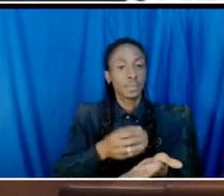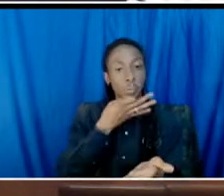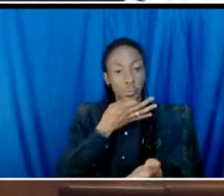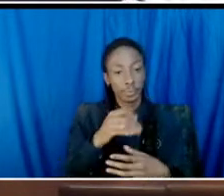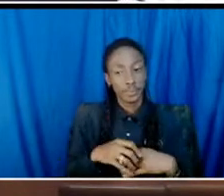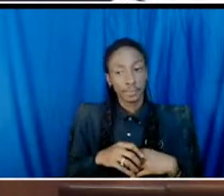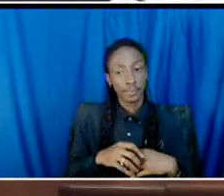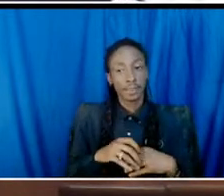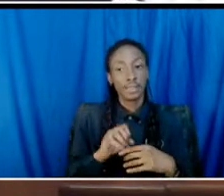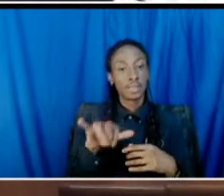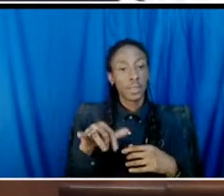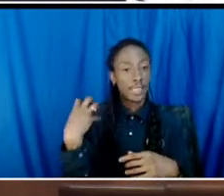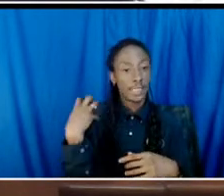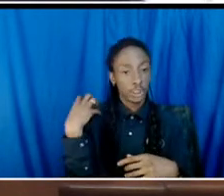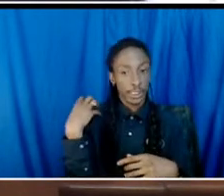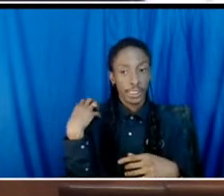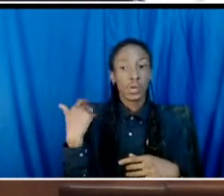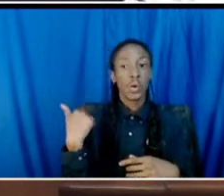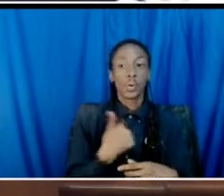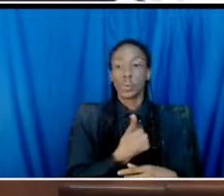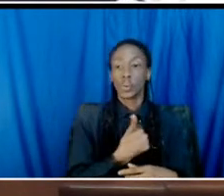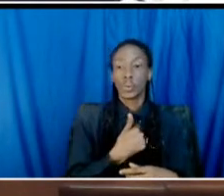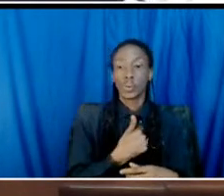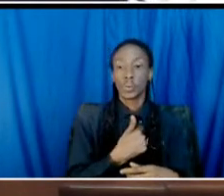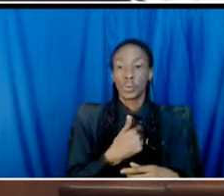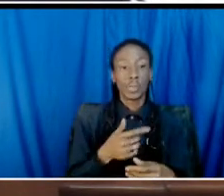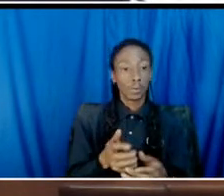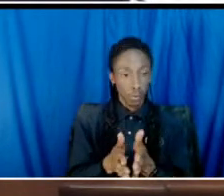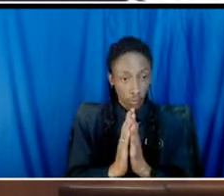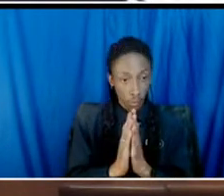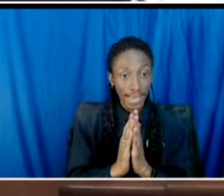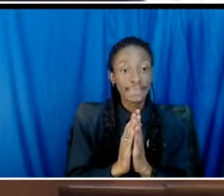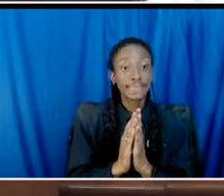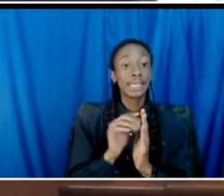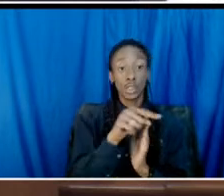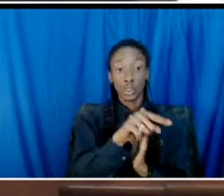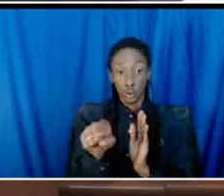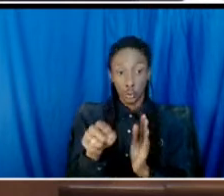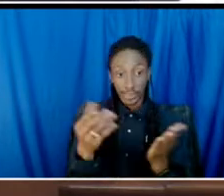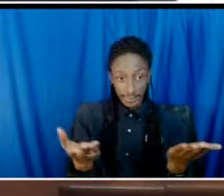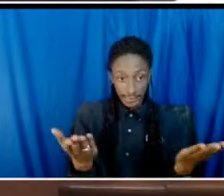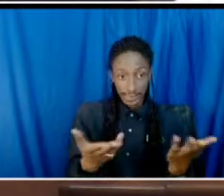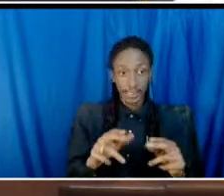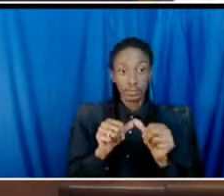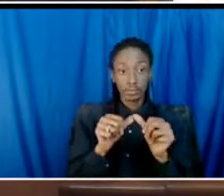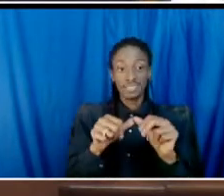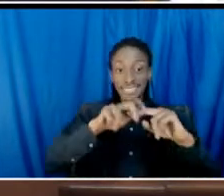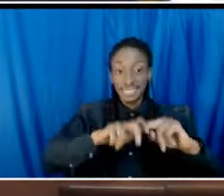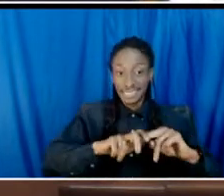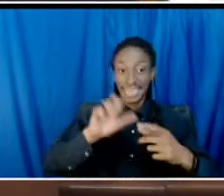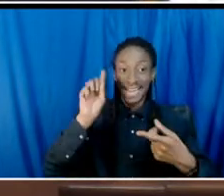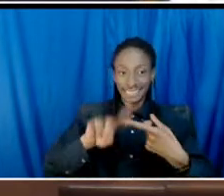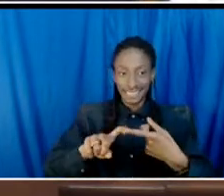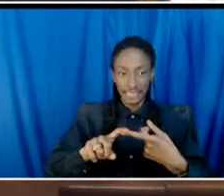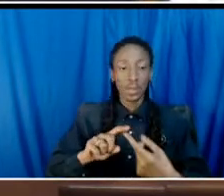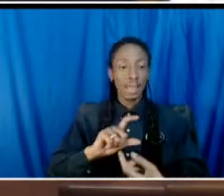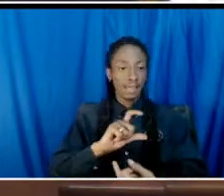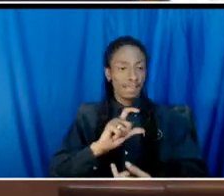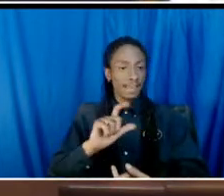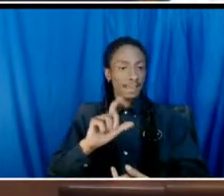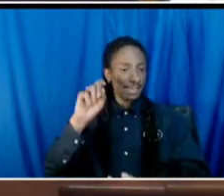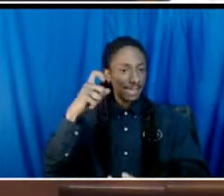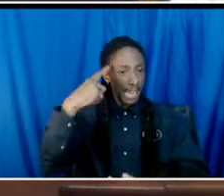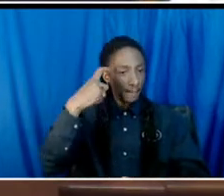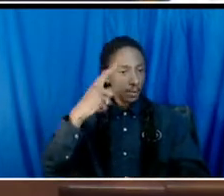The chair, however, requests those in the hearing room remain seated until the Capitol Police have escorted members